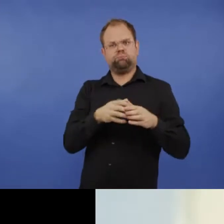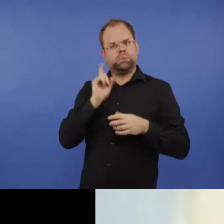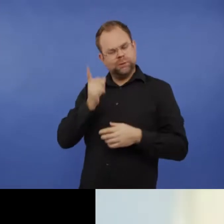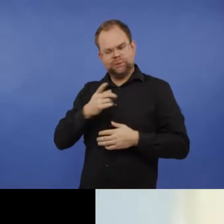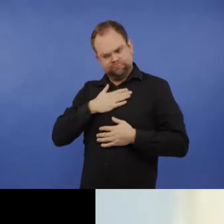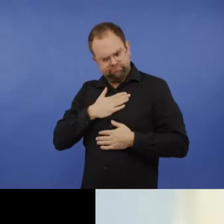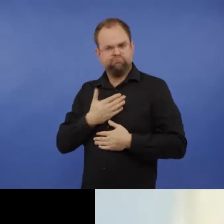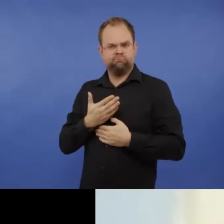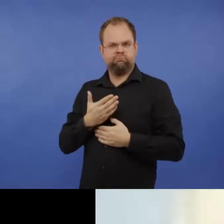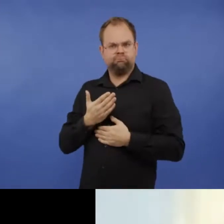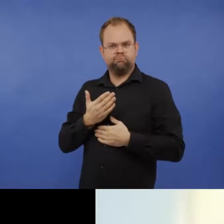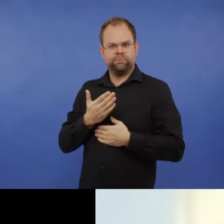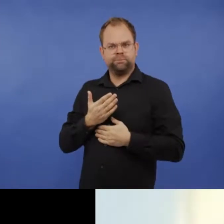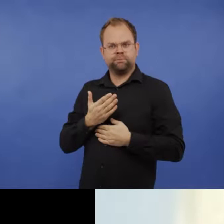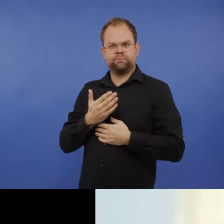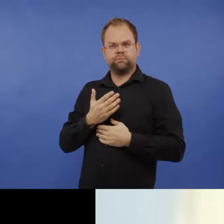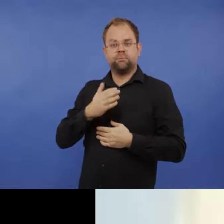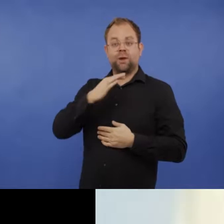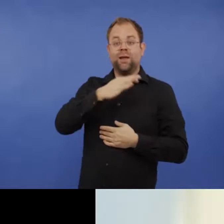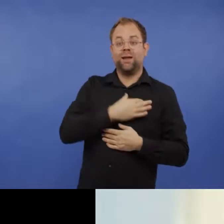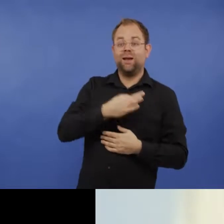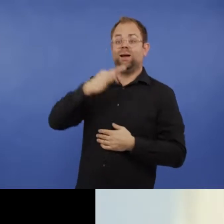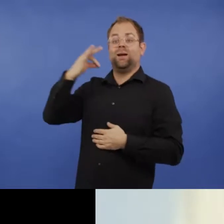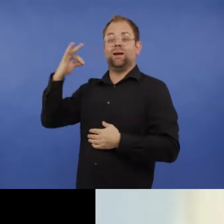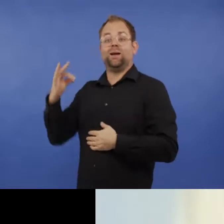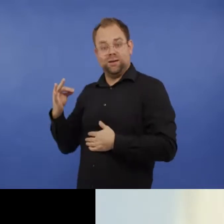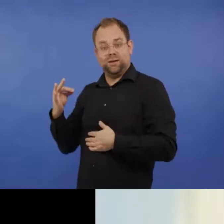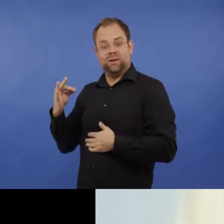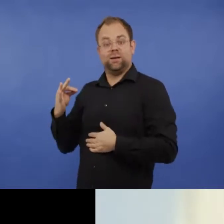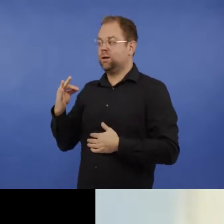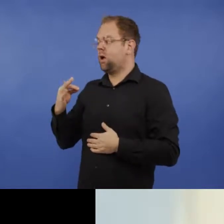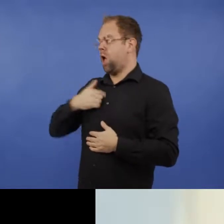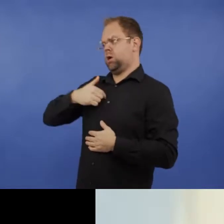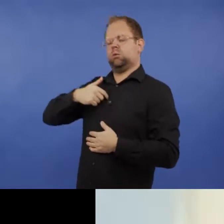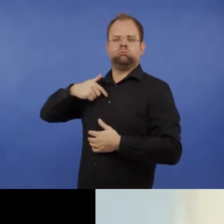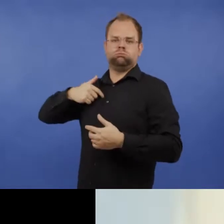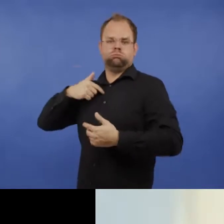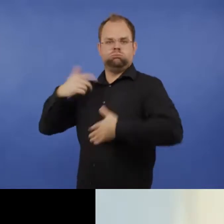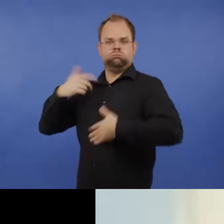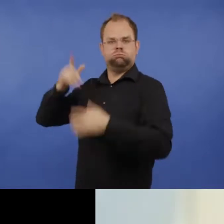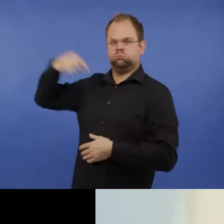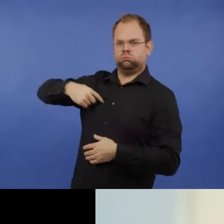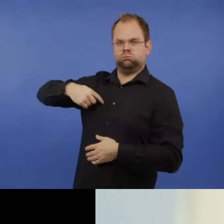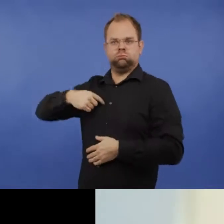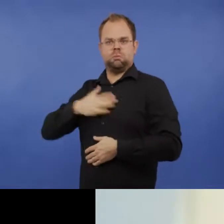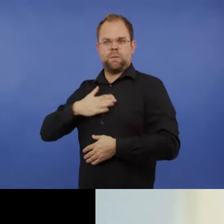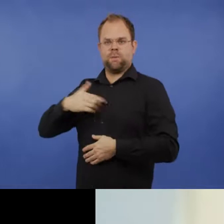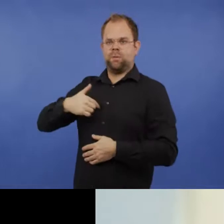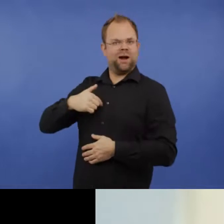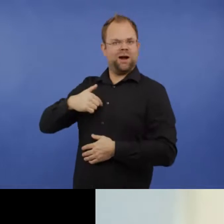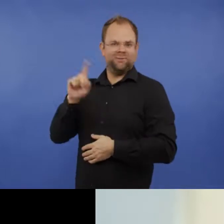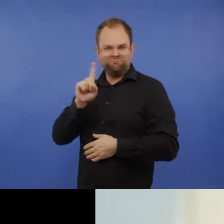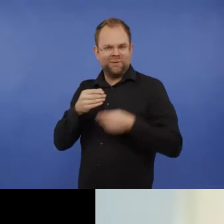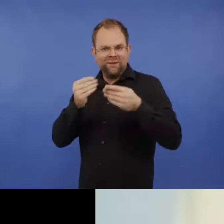the consensus position is not exactly what the leader would have promoted if they had been writing the